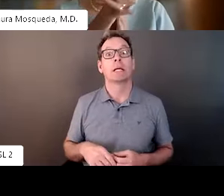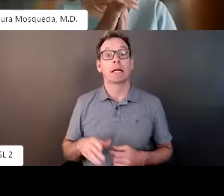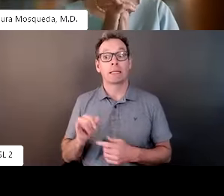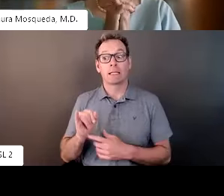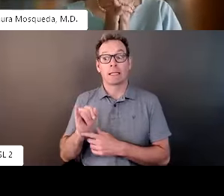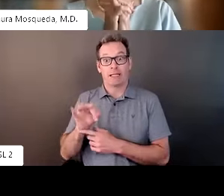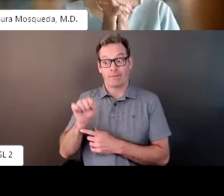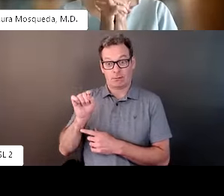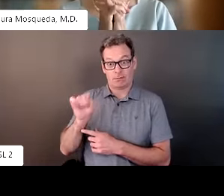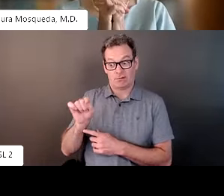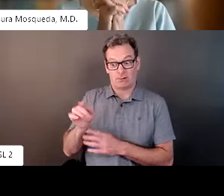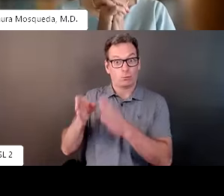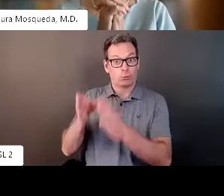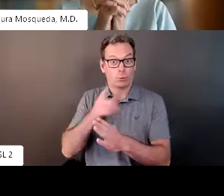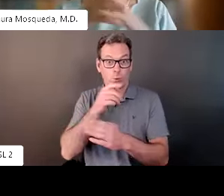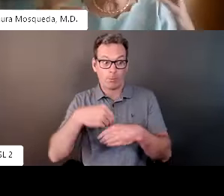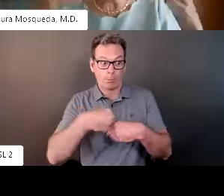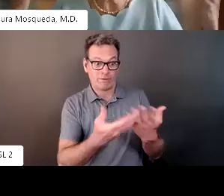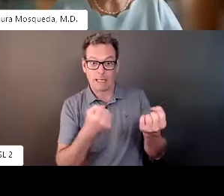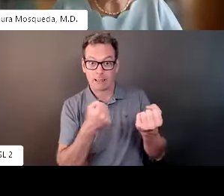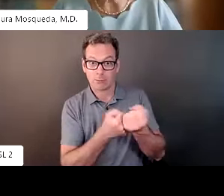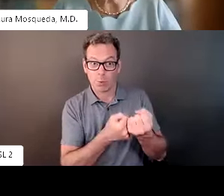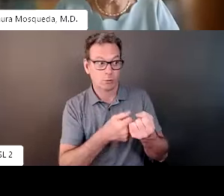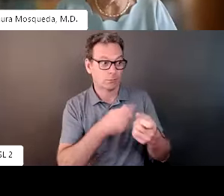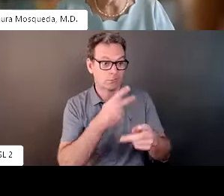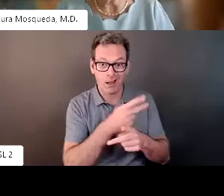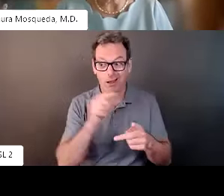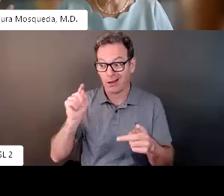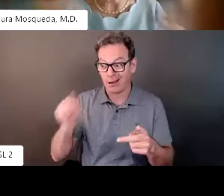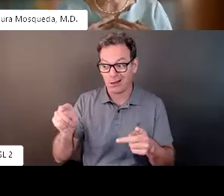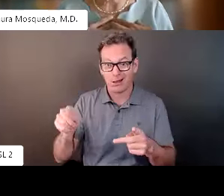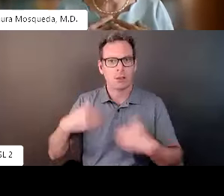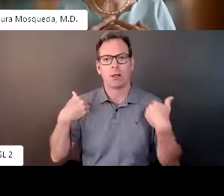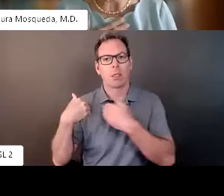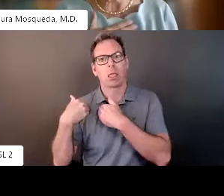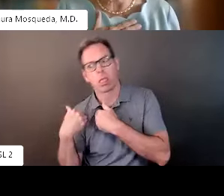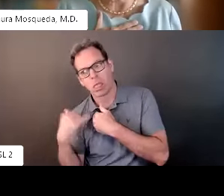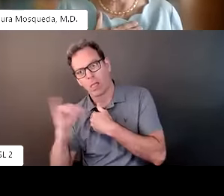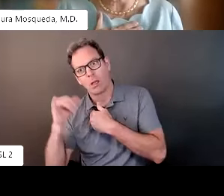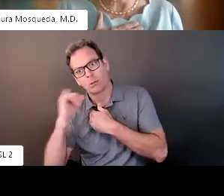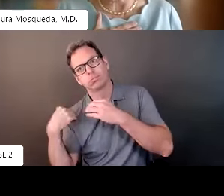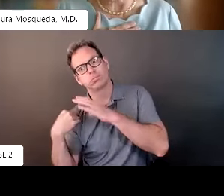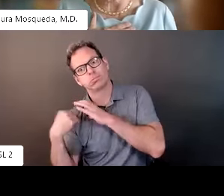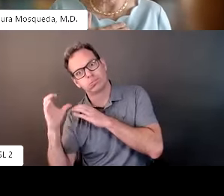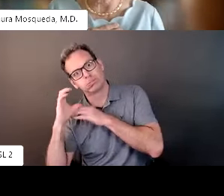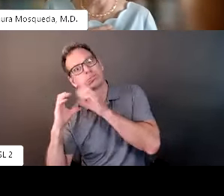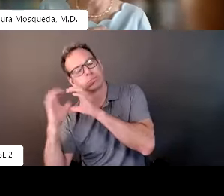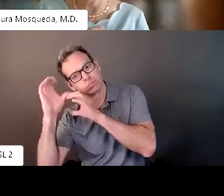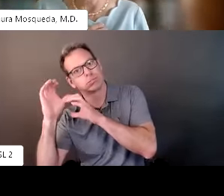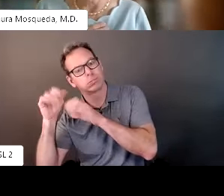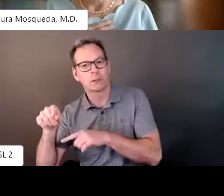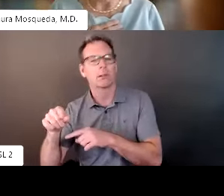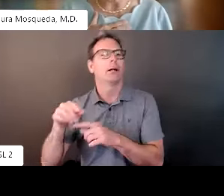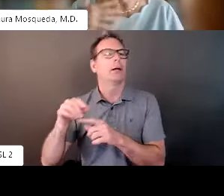to be abusive when we meet them. So this is very practical implications for questions I ask when I'm caring for somebody with